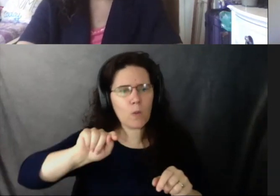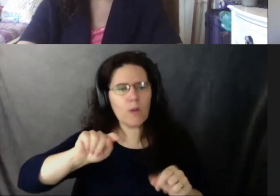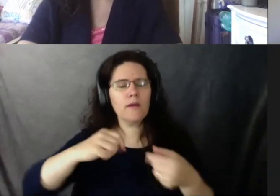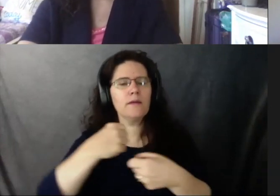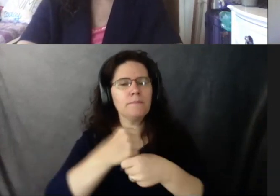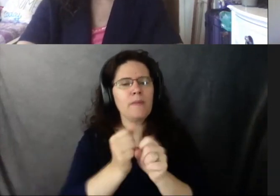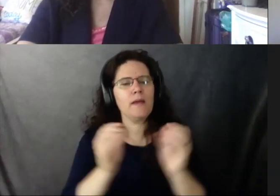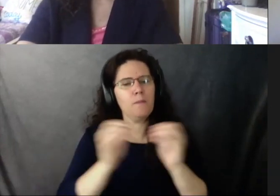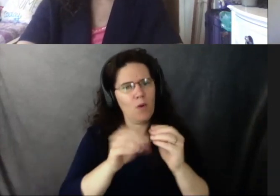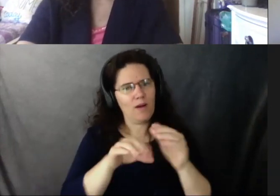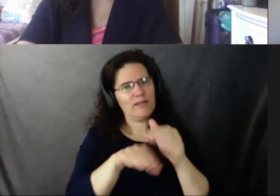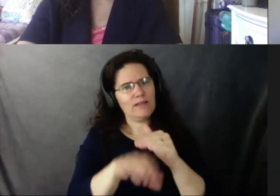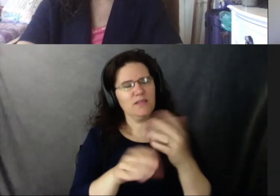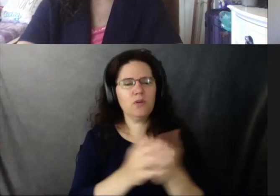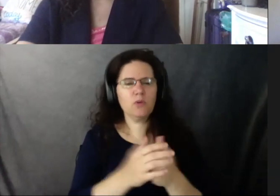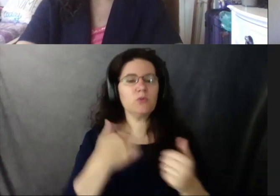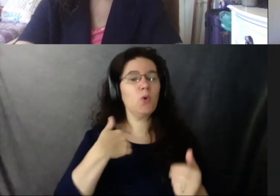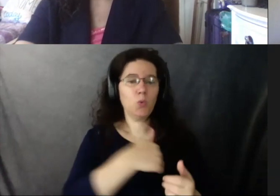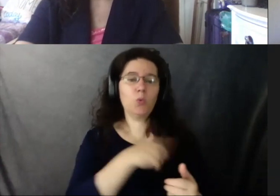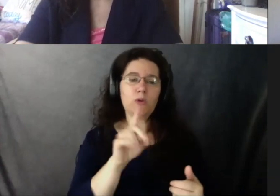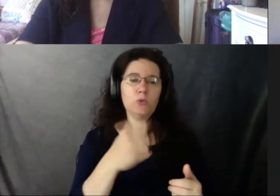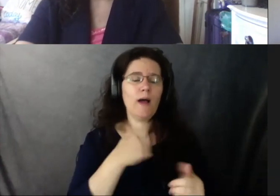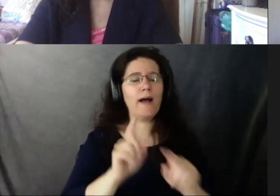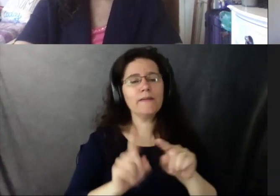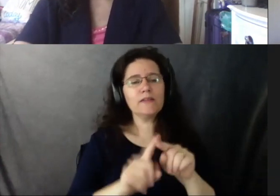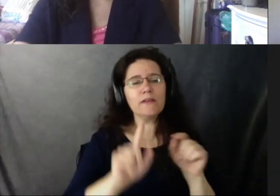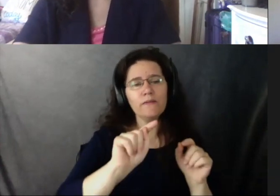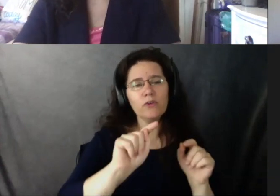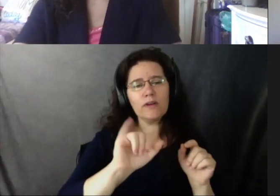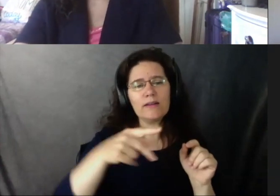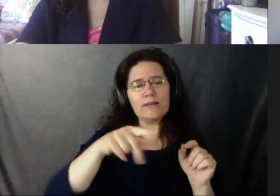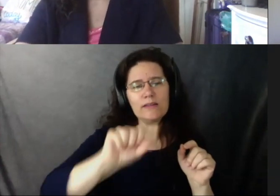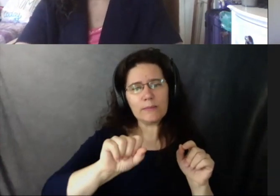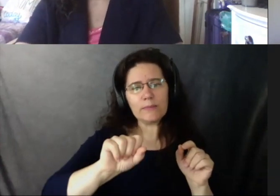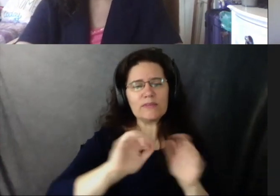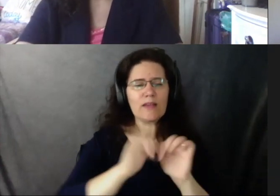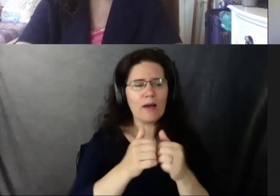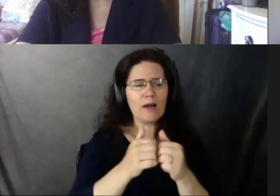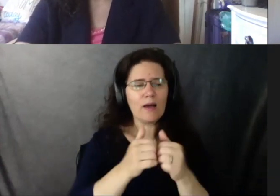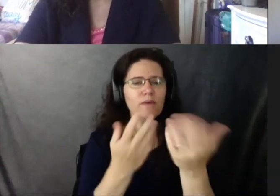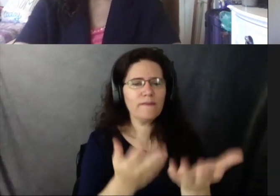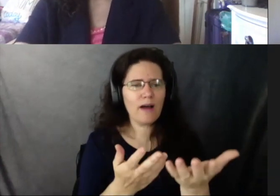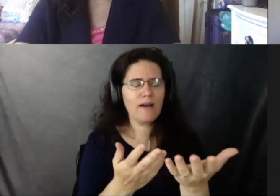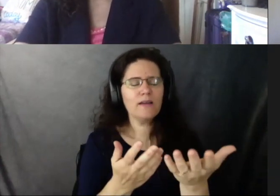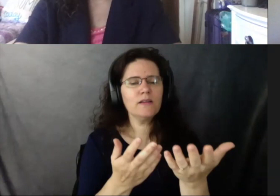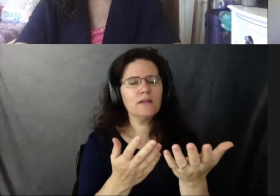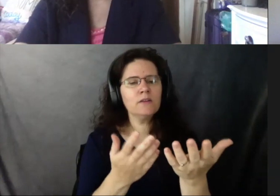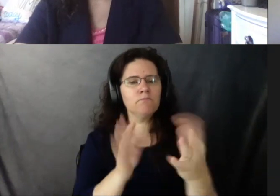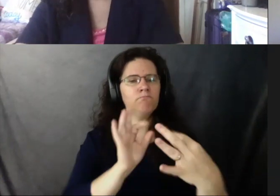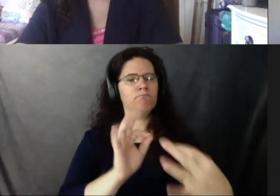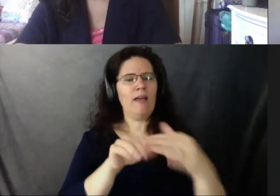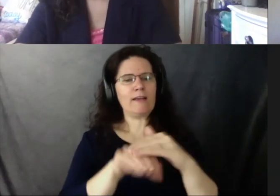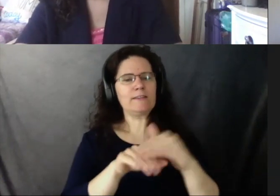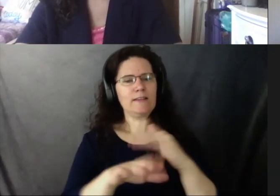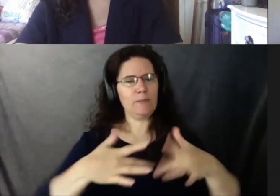presenting or when you're providing a virtual event. I think one of the best